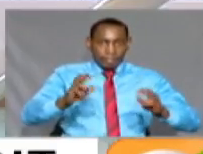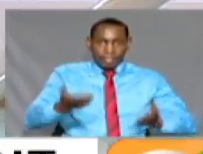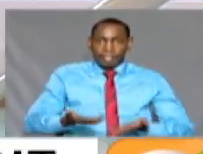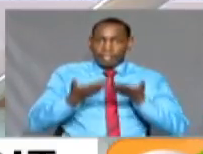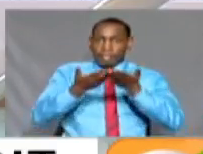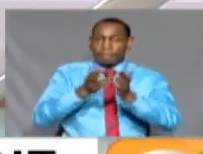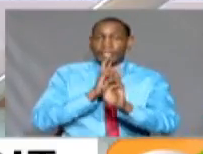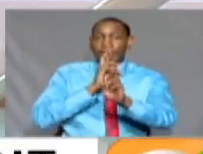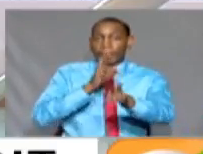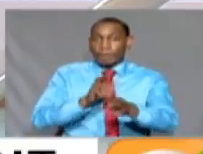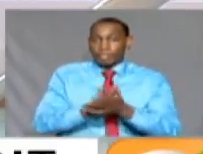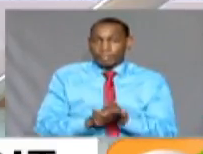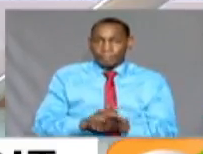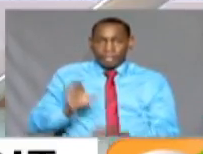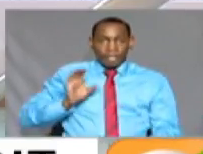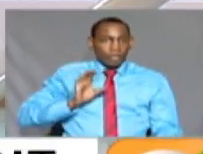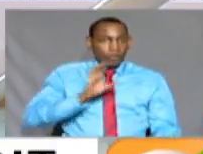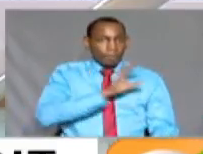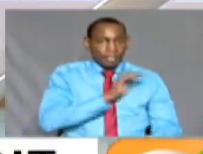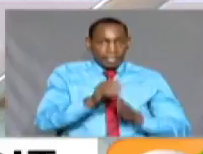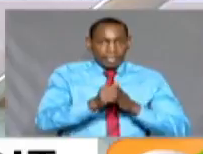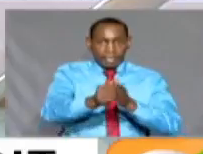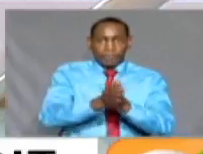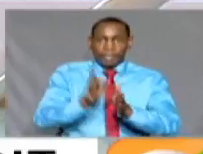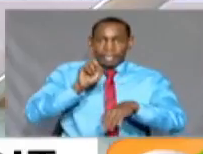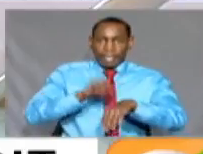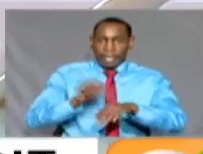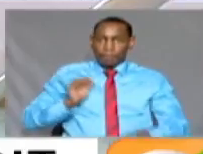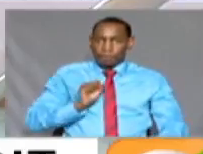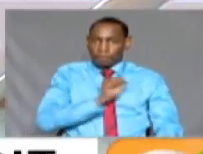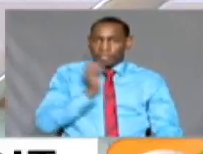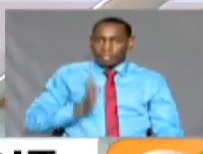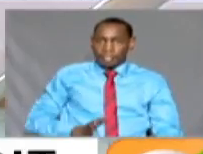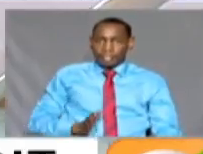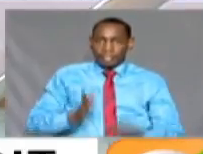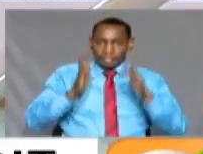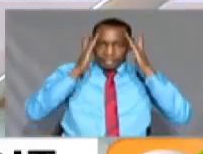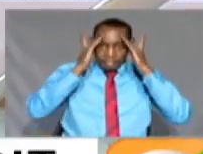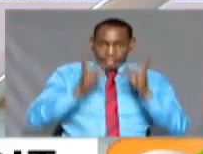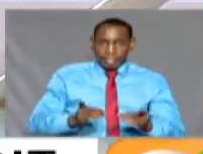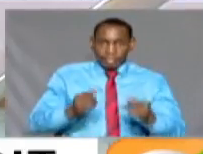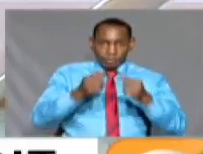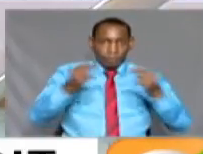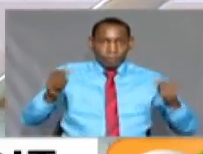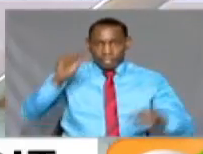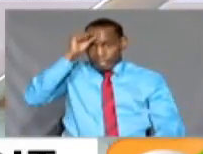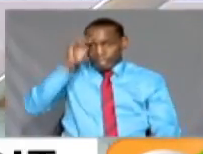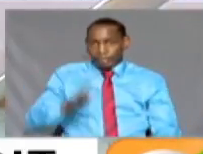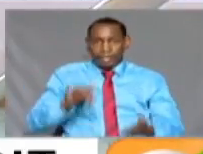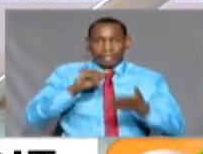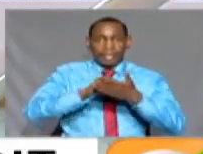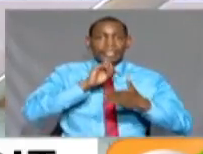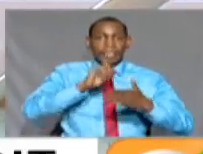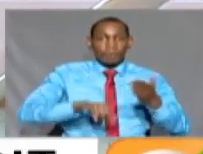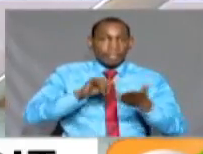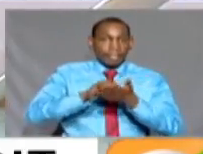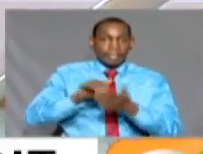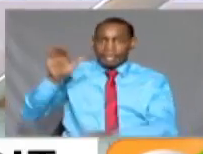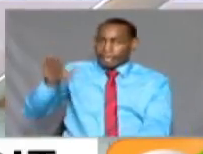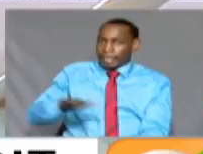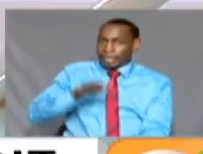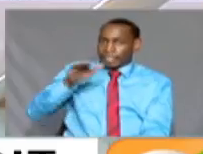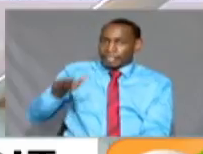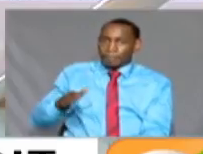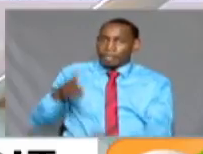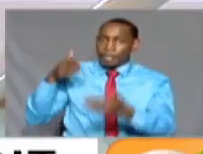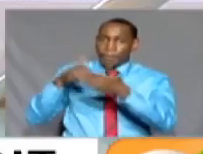its report. Now, the committee, led by Embu Senator Njeru Ndwiga, overruled objections by the governor, who argued that the assembly was